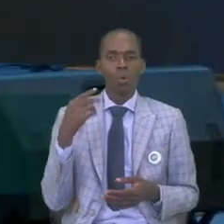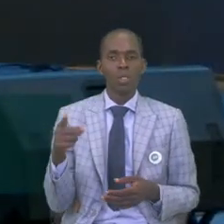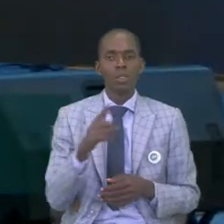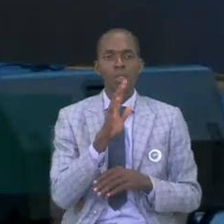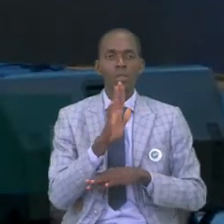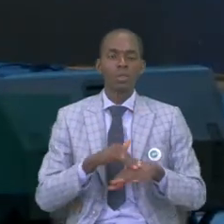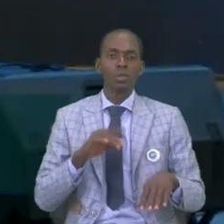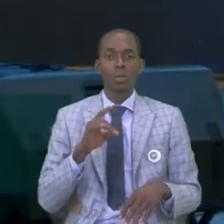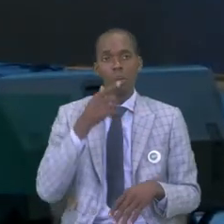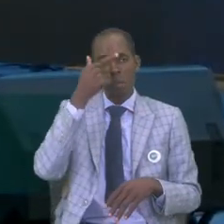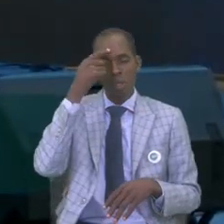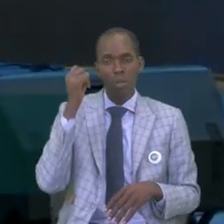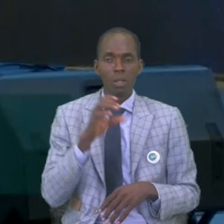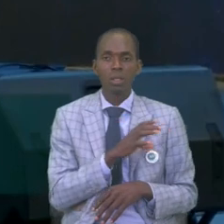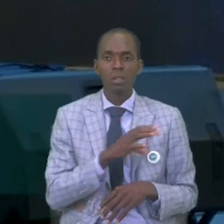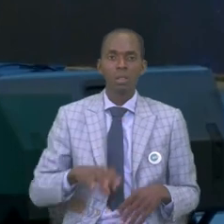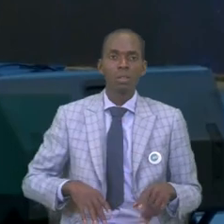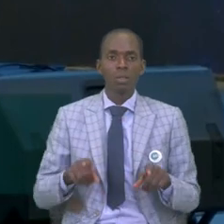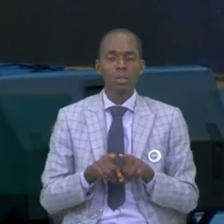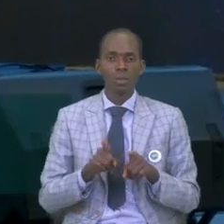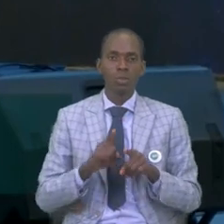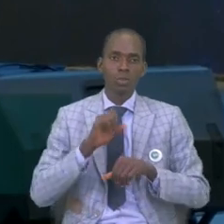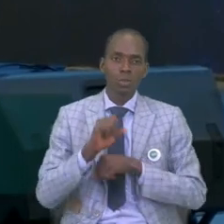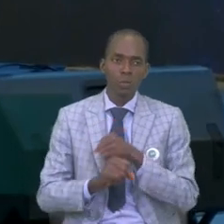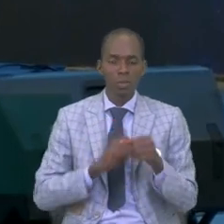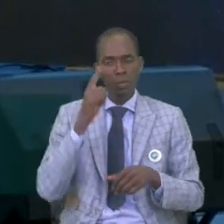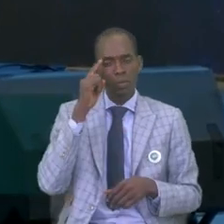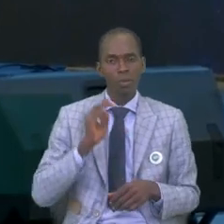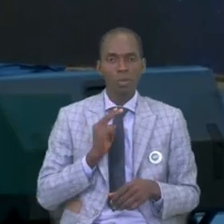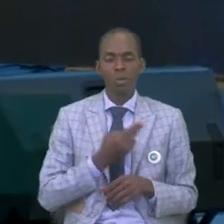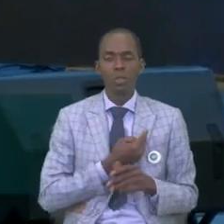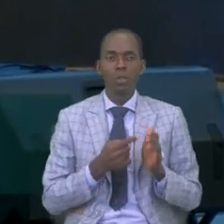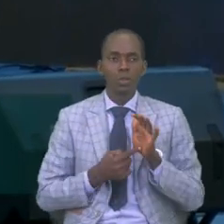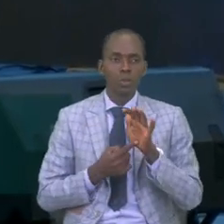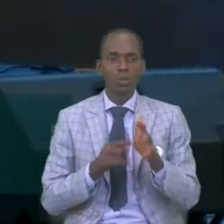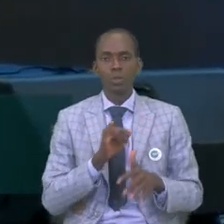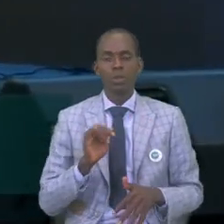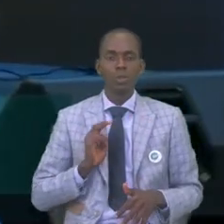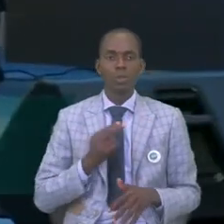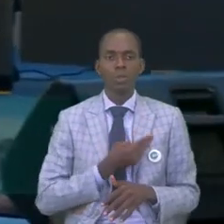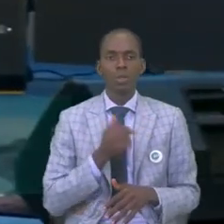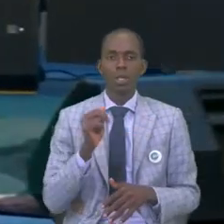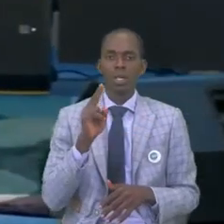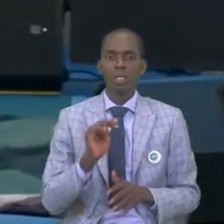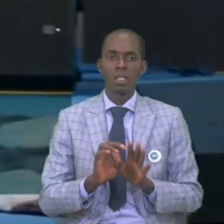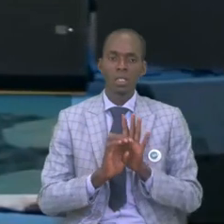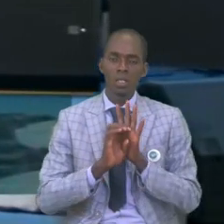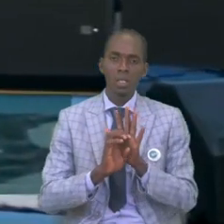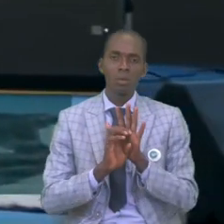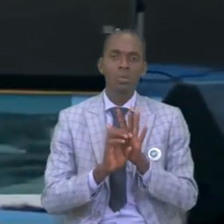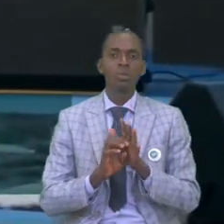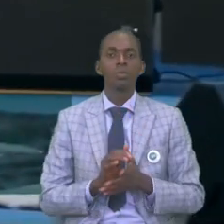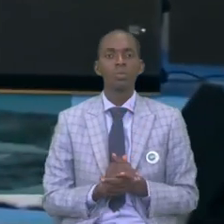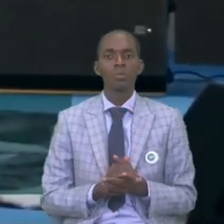called, because Christ also suffered for us, leaving us an example.